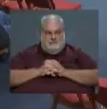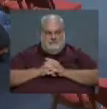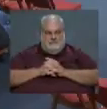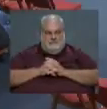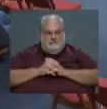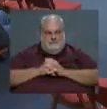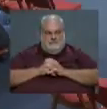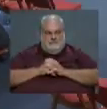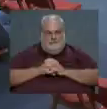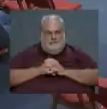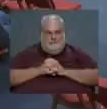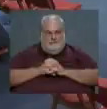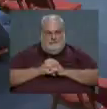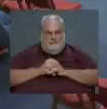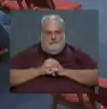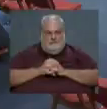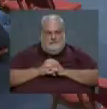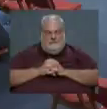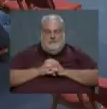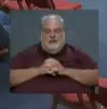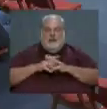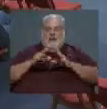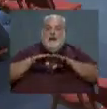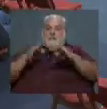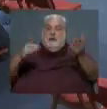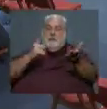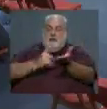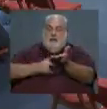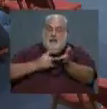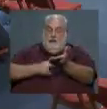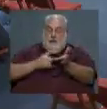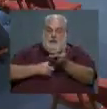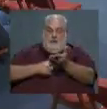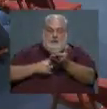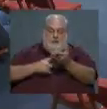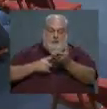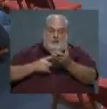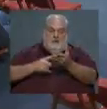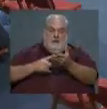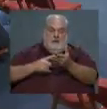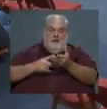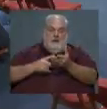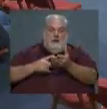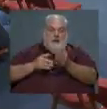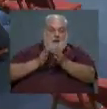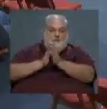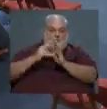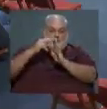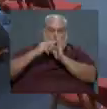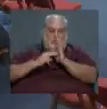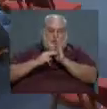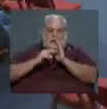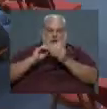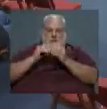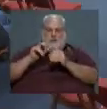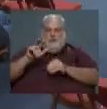Okay, we can move on to the public hearing. Let me go ahead and open up the public hearing and ask for a reading of Ordinance